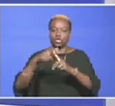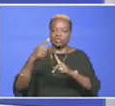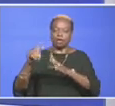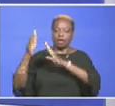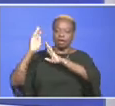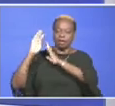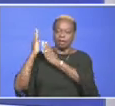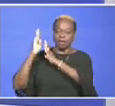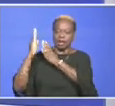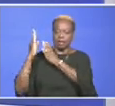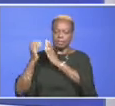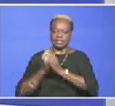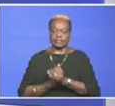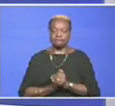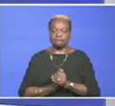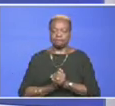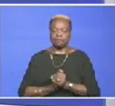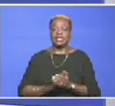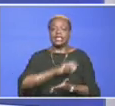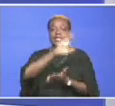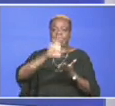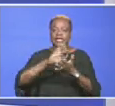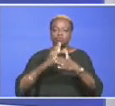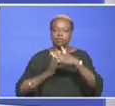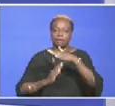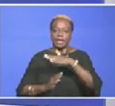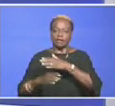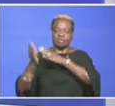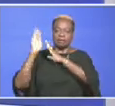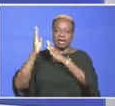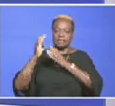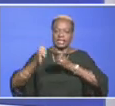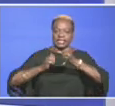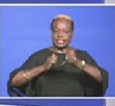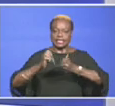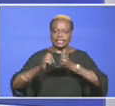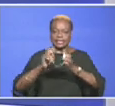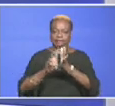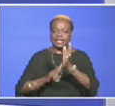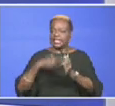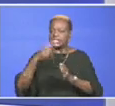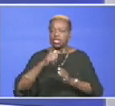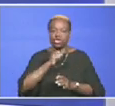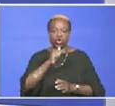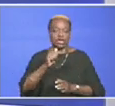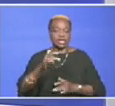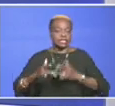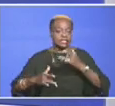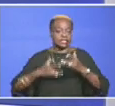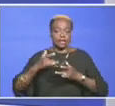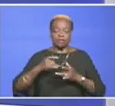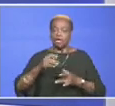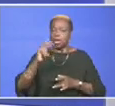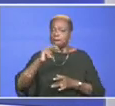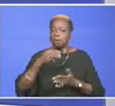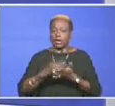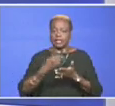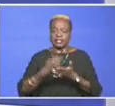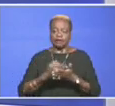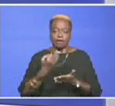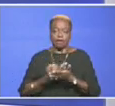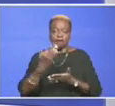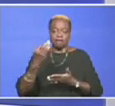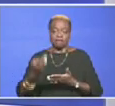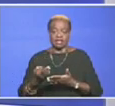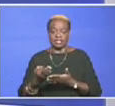Now to business news this Sunday. Central Bank of the Bahamas executives say they're not concerned with the International Monetary Fund's most recent comments regarding